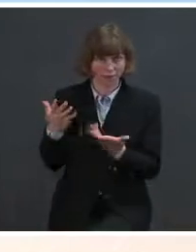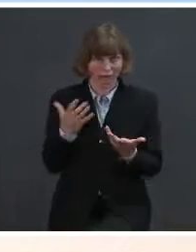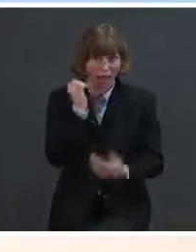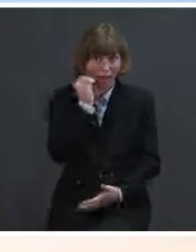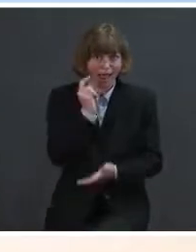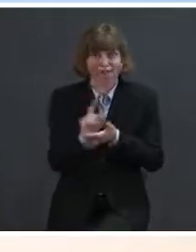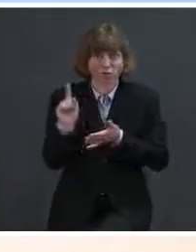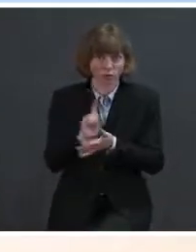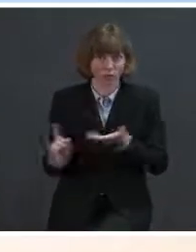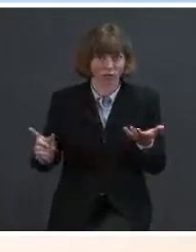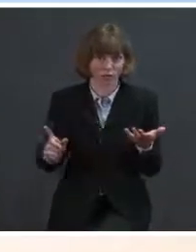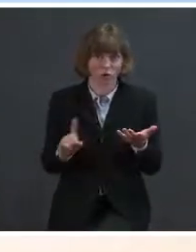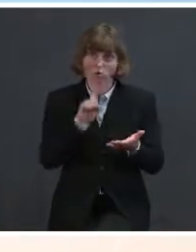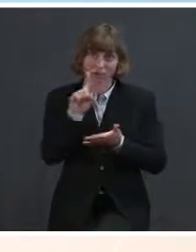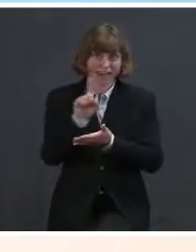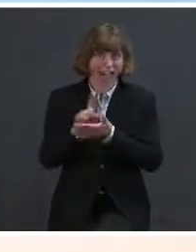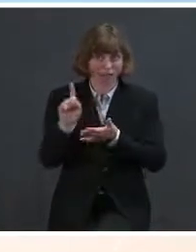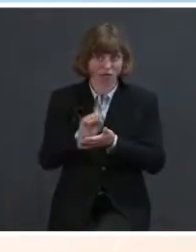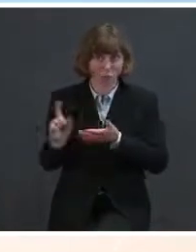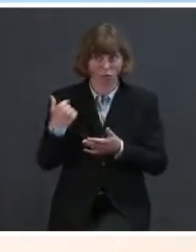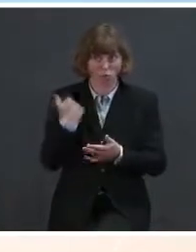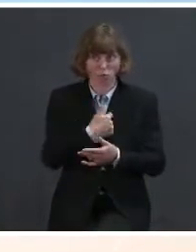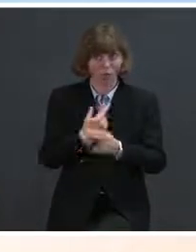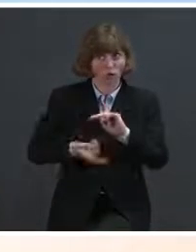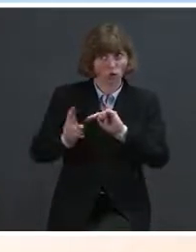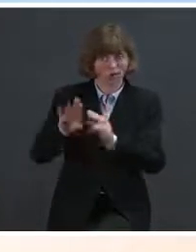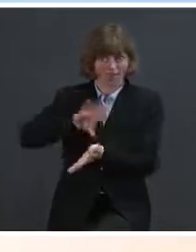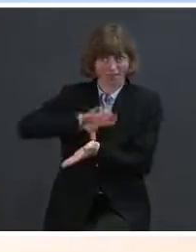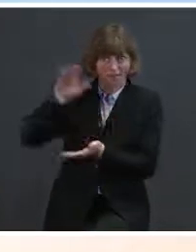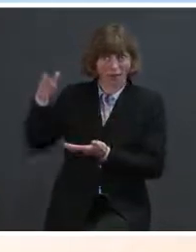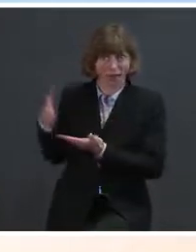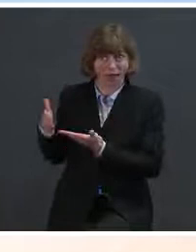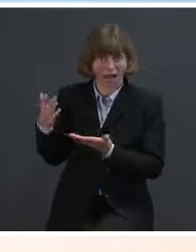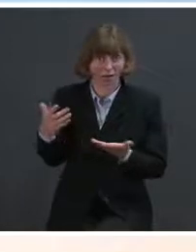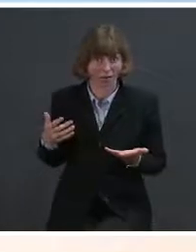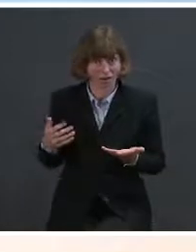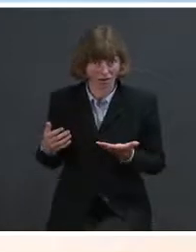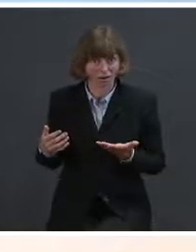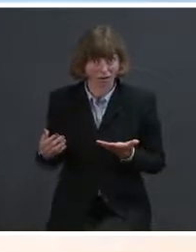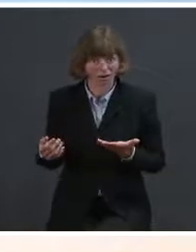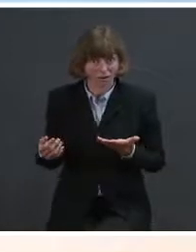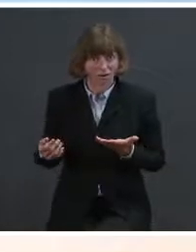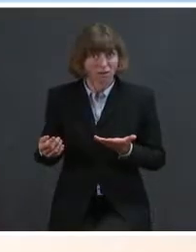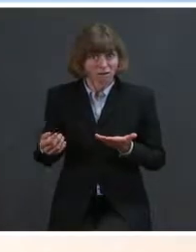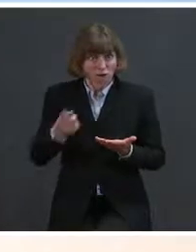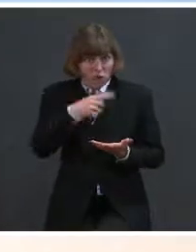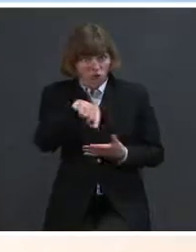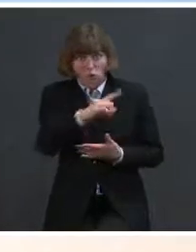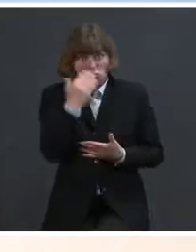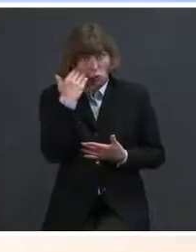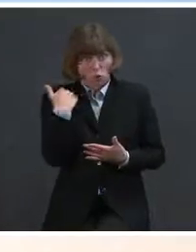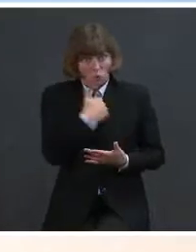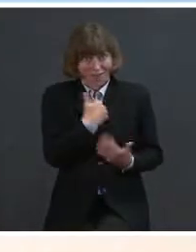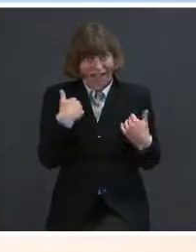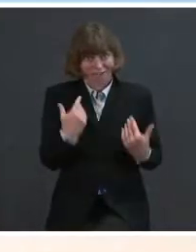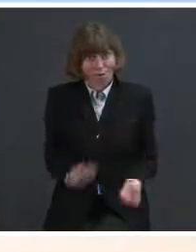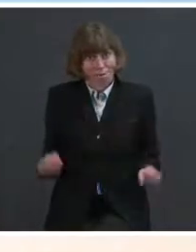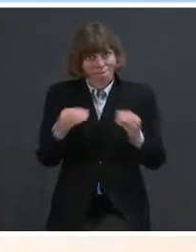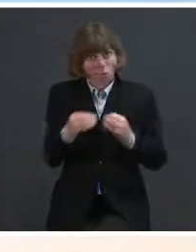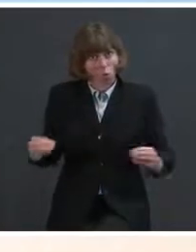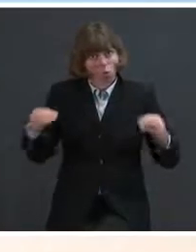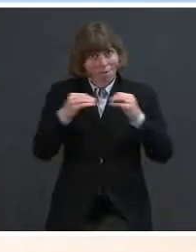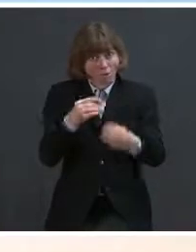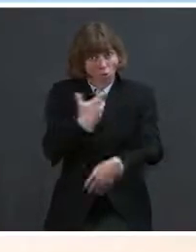week. Actually, every single week we probably have been increasing supply. And as you all know, we will also have more and more doses we'll have access